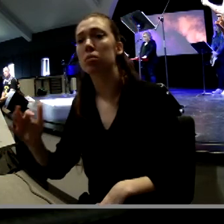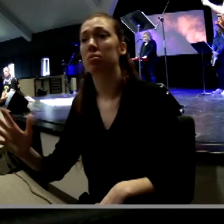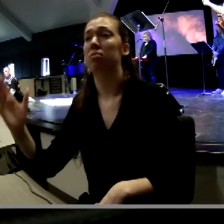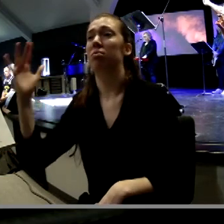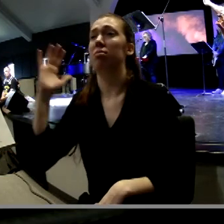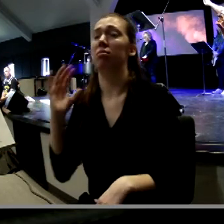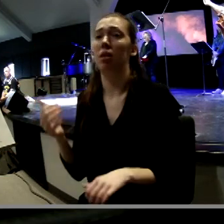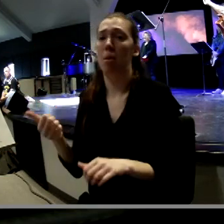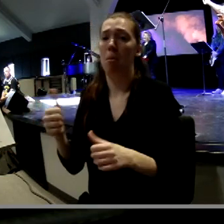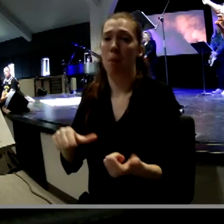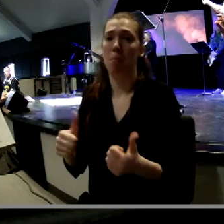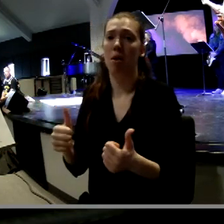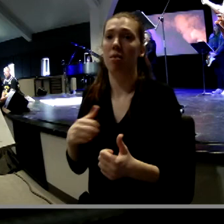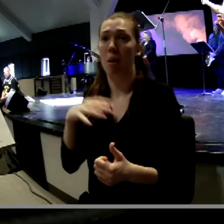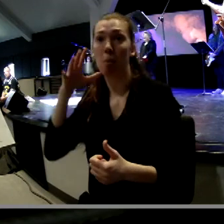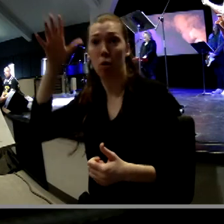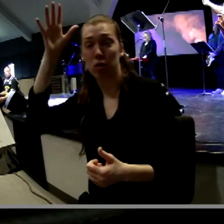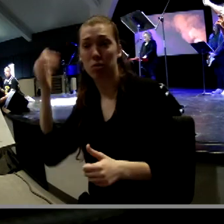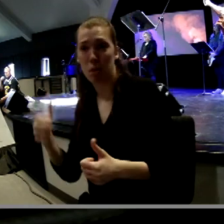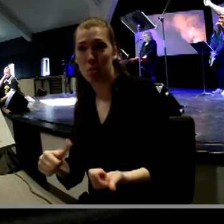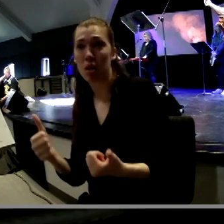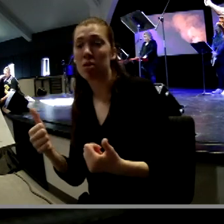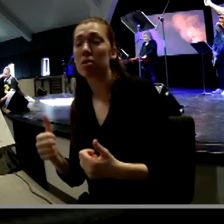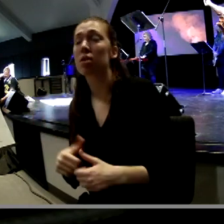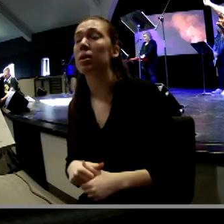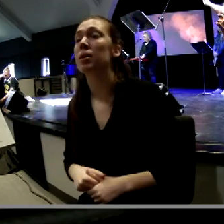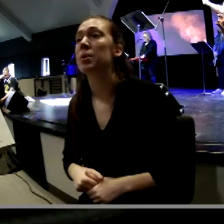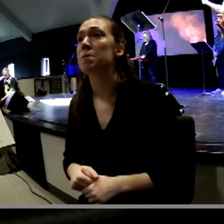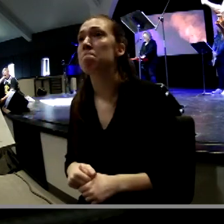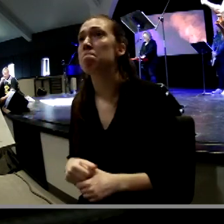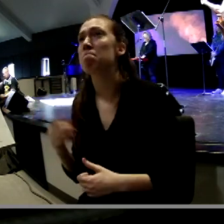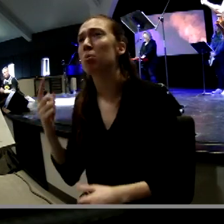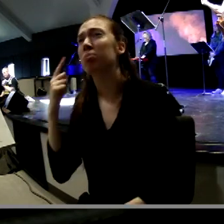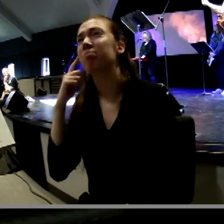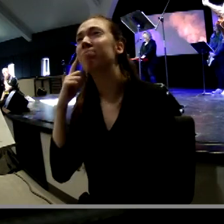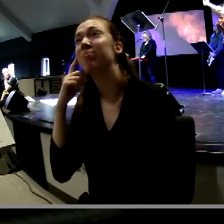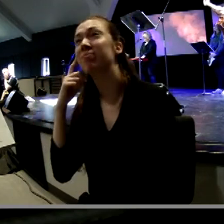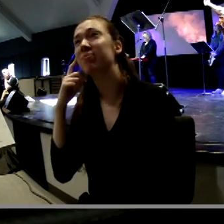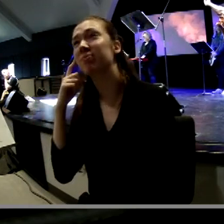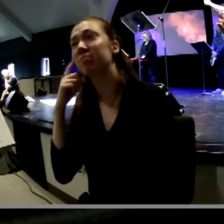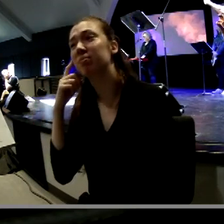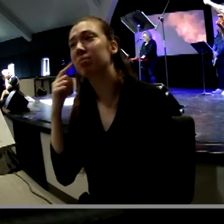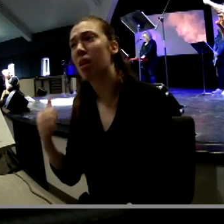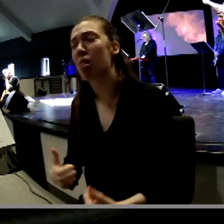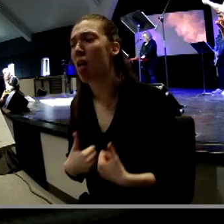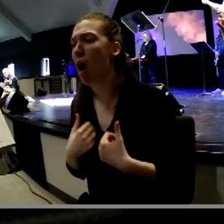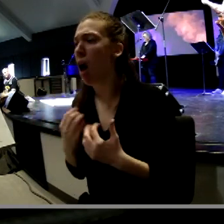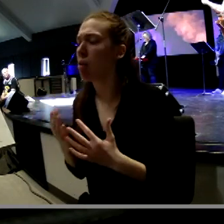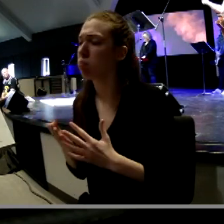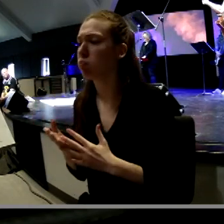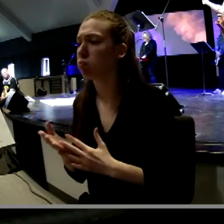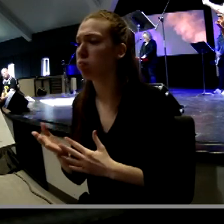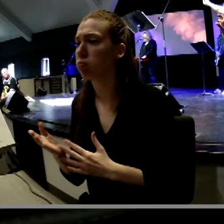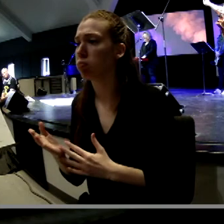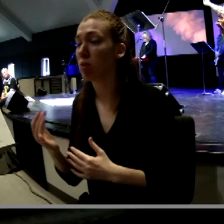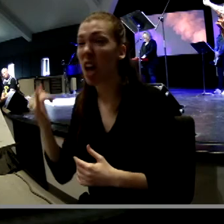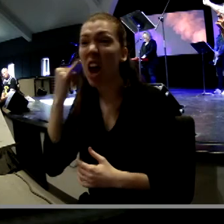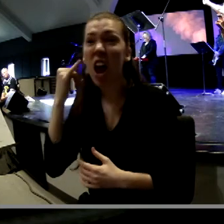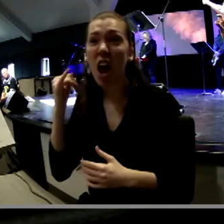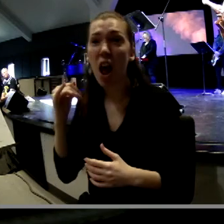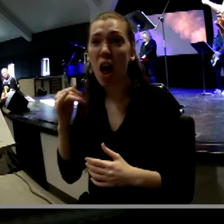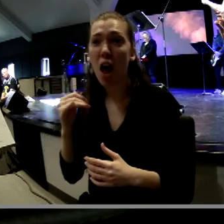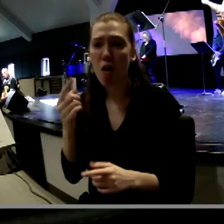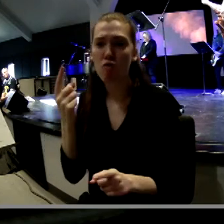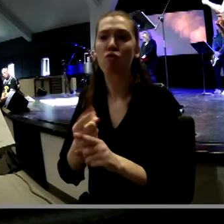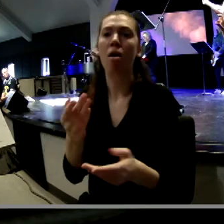parents. But I always thought, going through life, I did the right things.